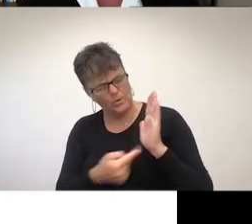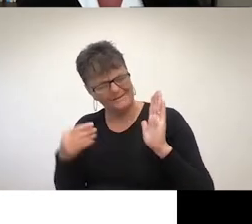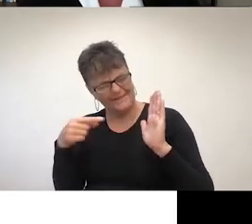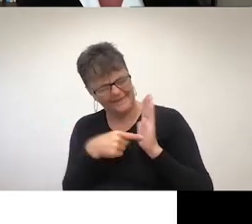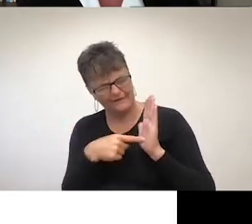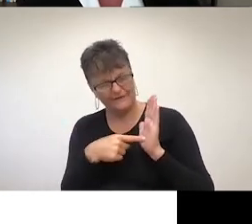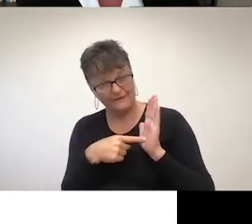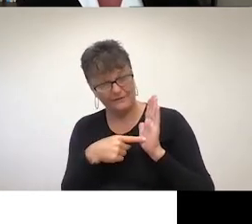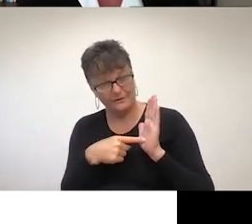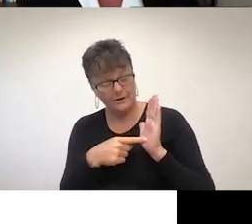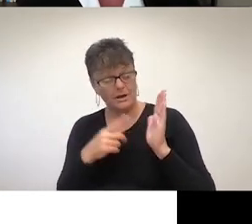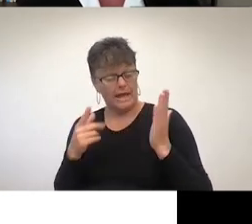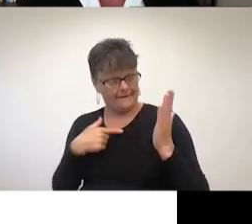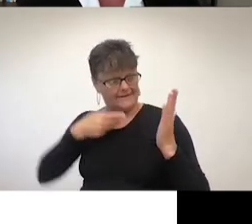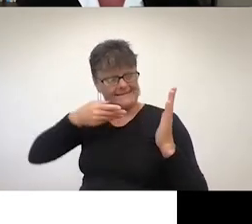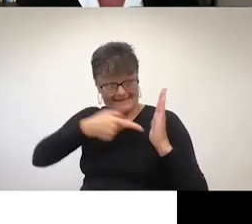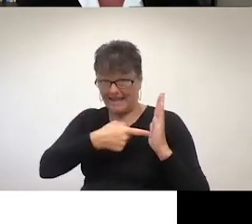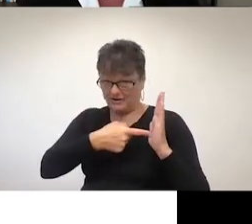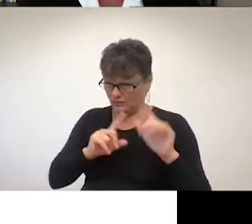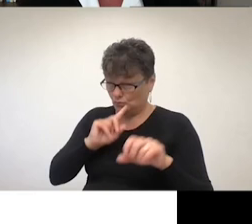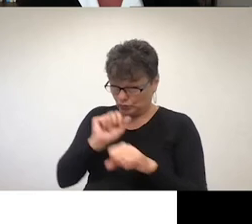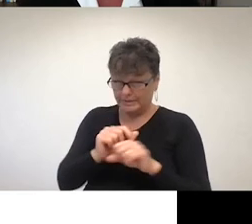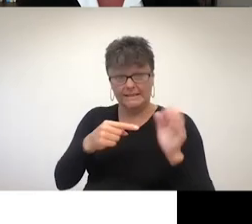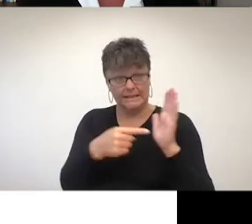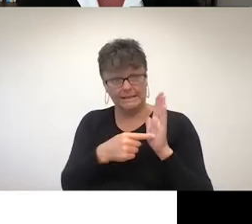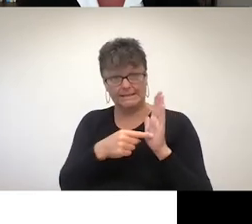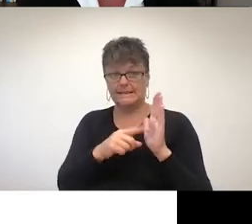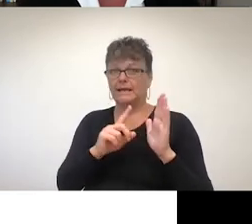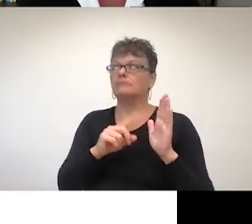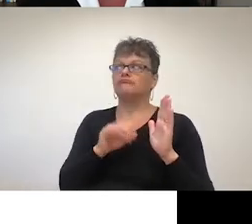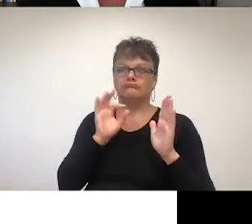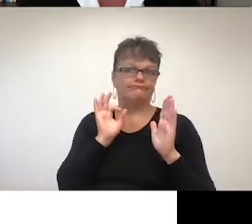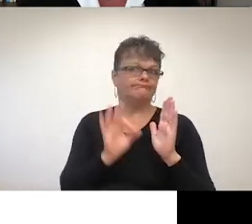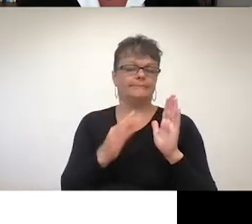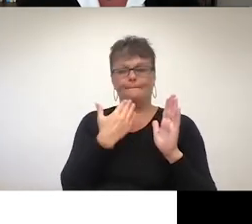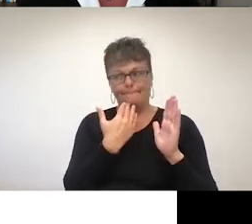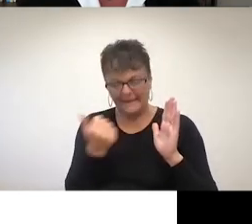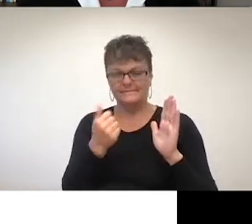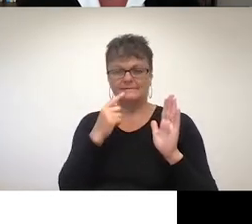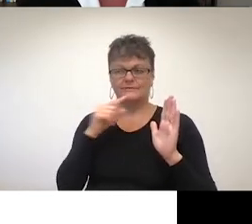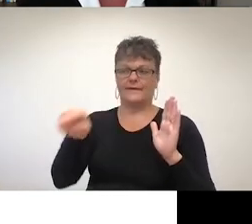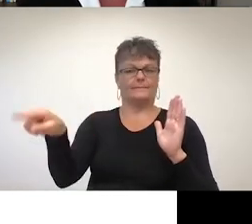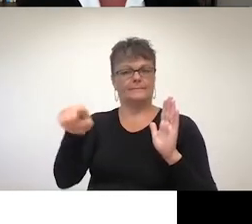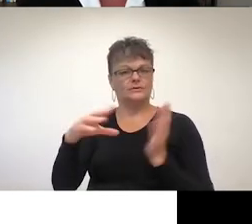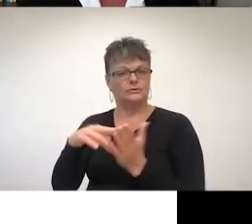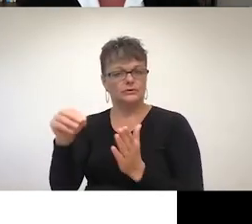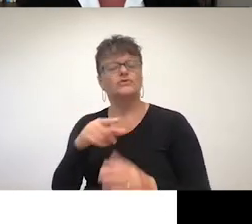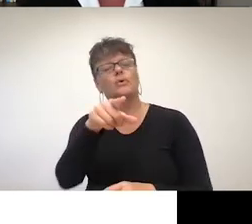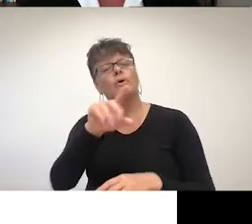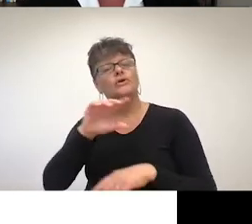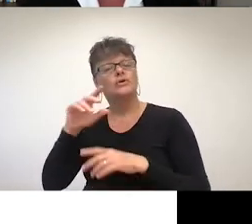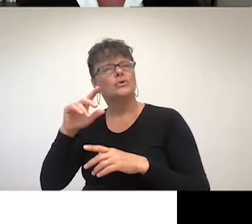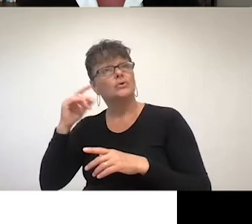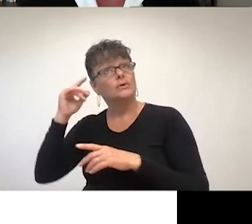the most effective things that we can do to support student learning. So when you create activities, tasks, assignments, and